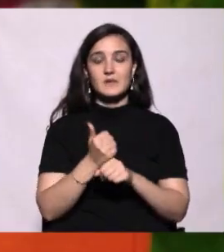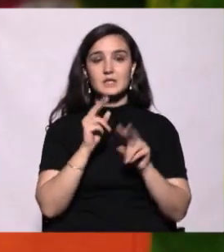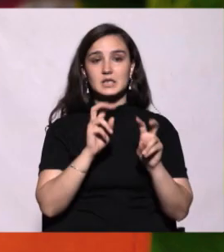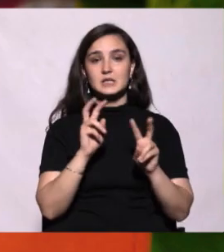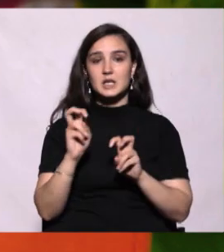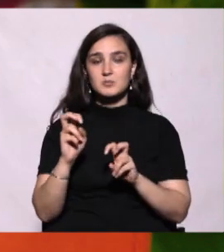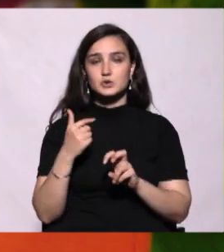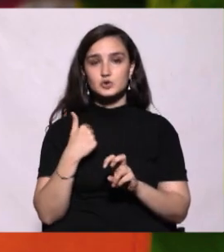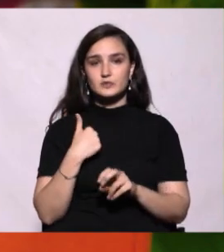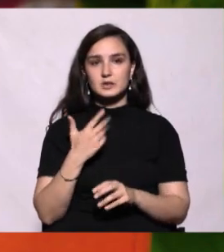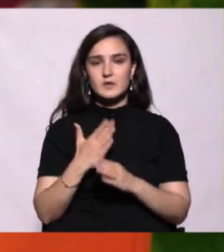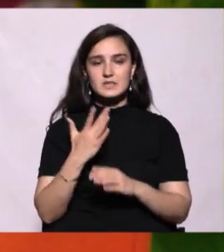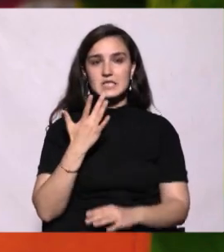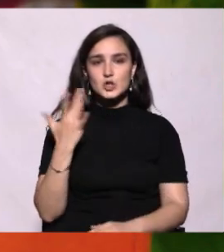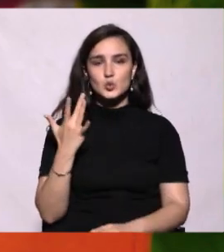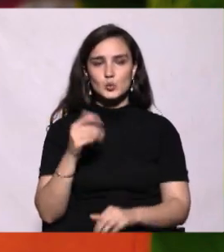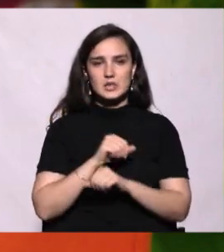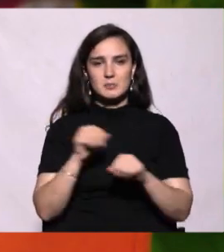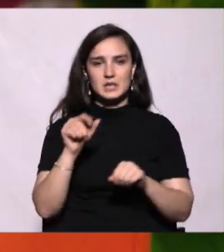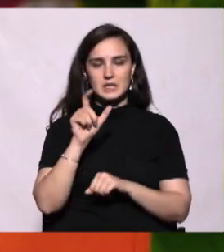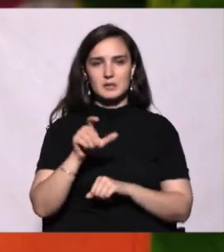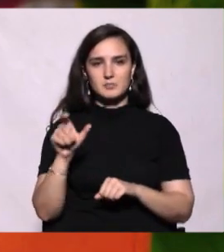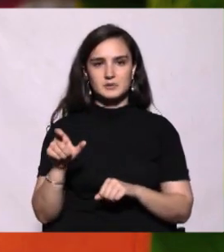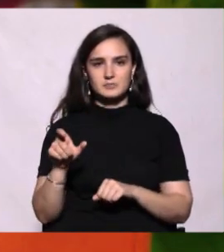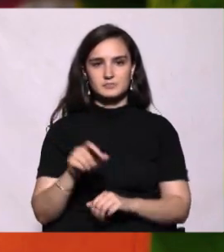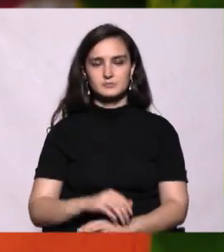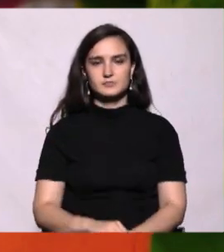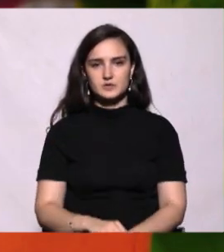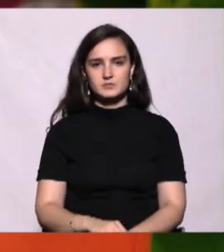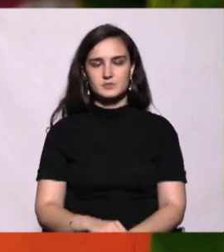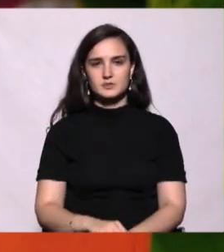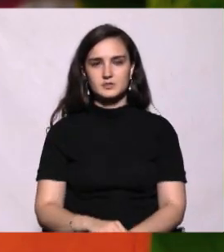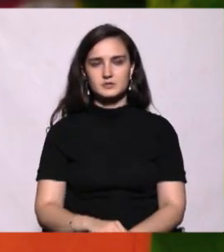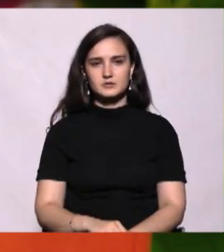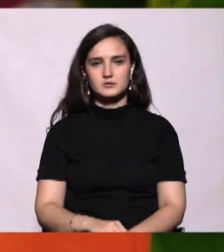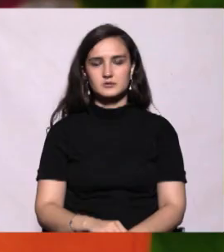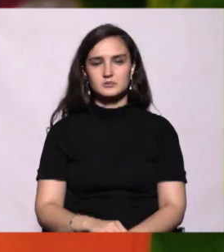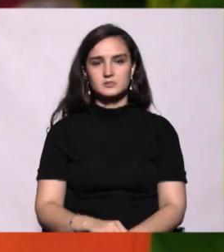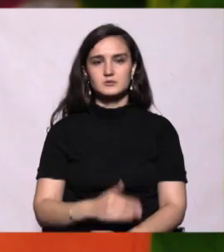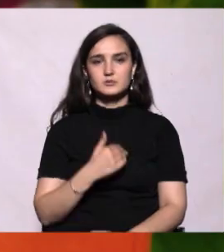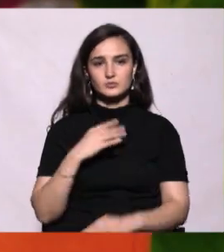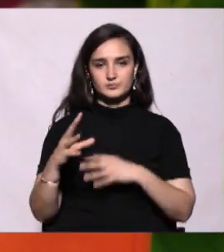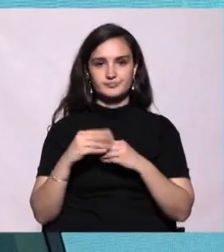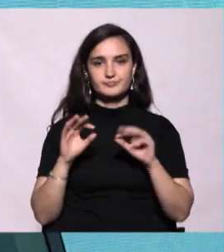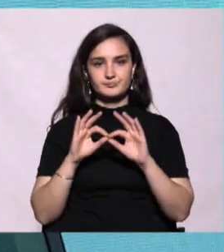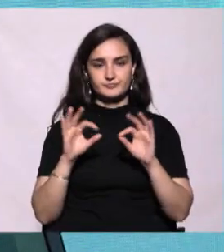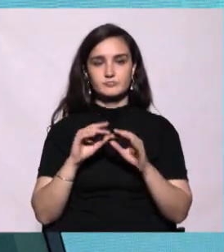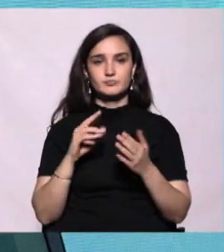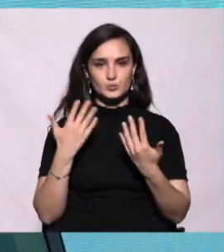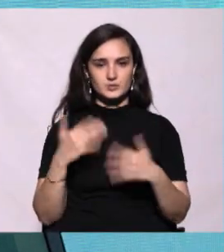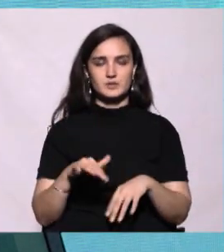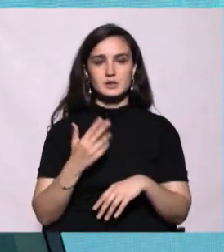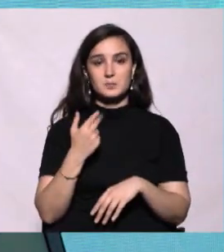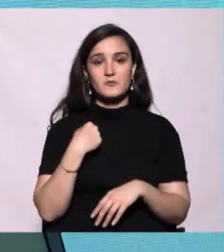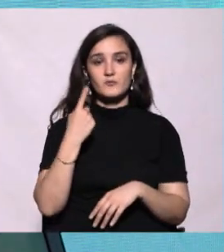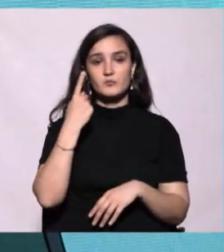we had a national hero and chivalry. Very good, which we talked about together. Now, okay, I